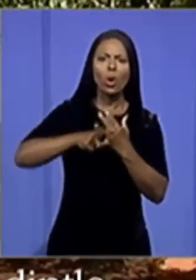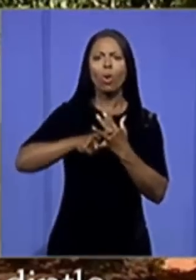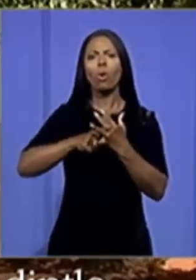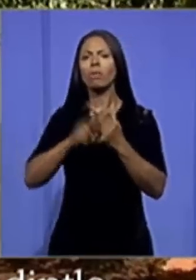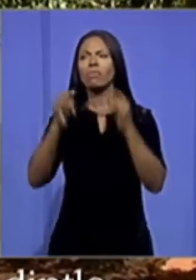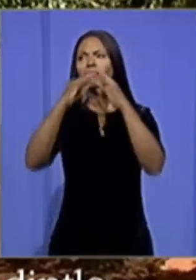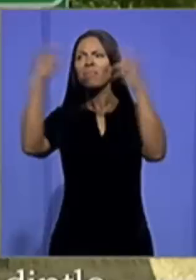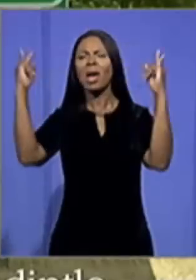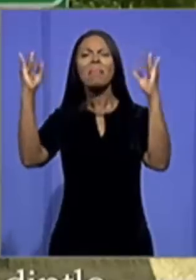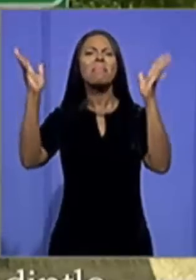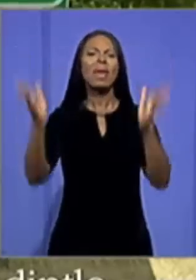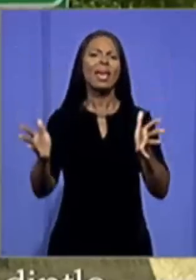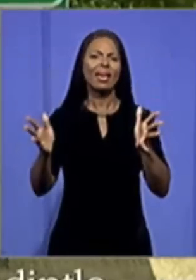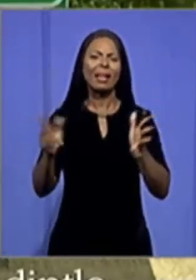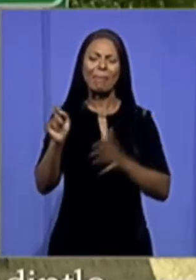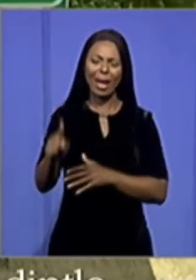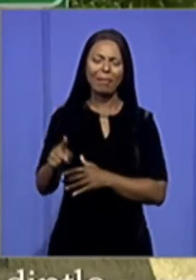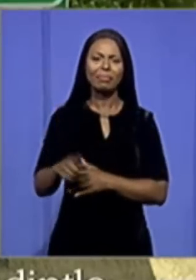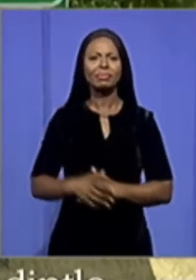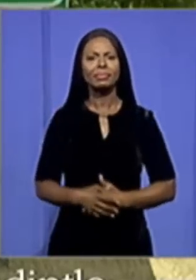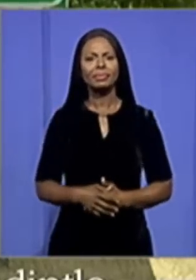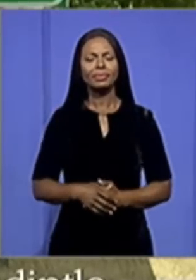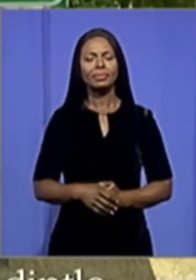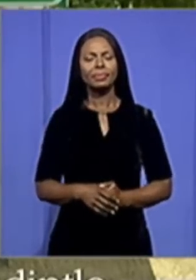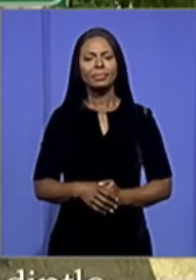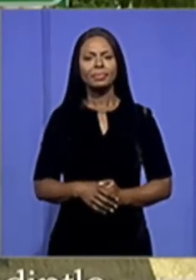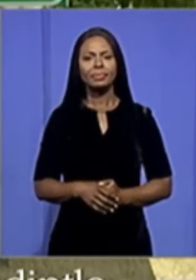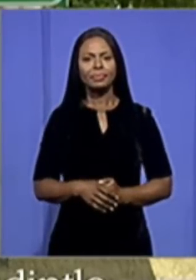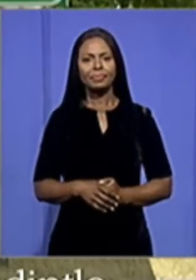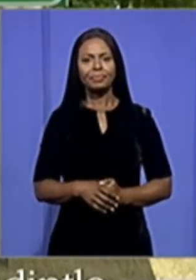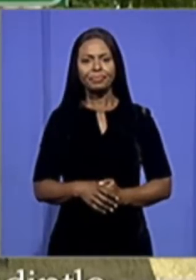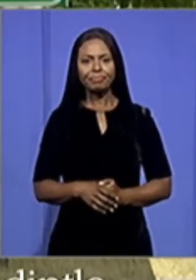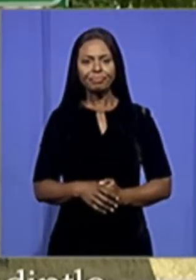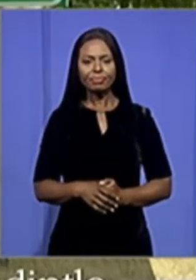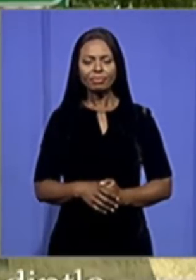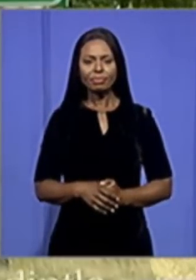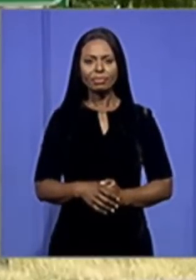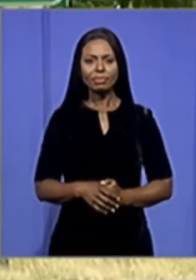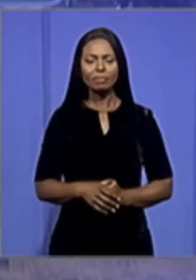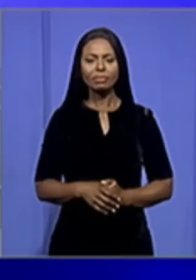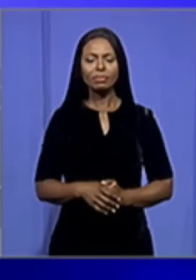marulelo. Kamogelo Siekwi, dikgang tsa SABC, Pietersburg.